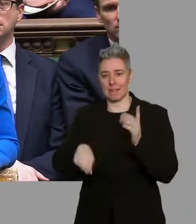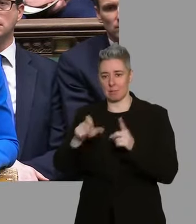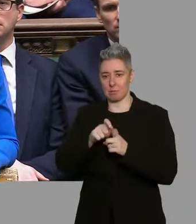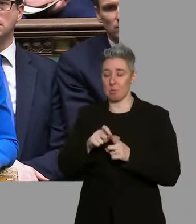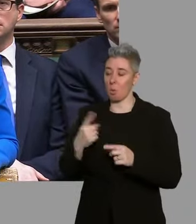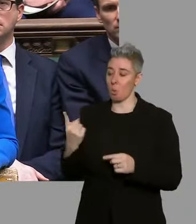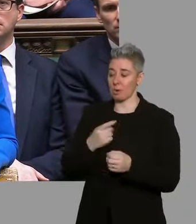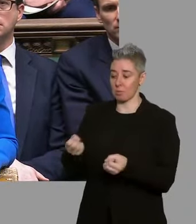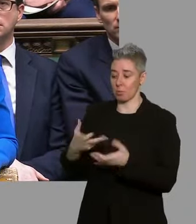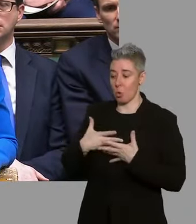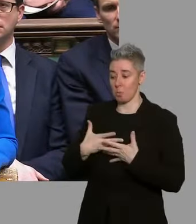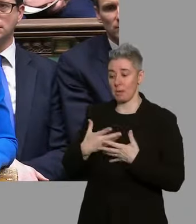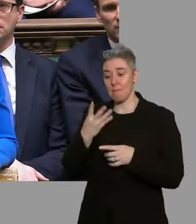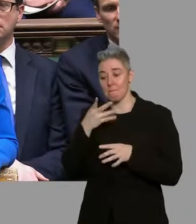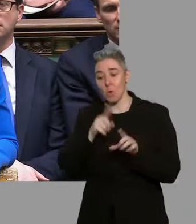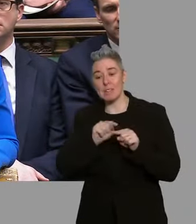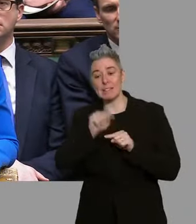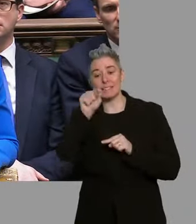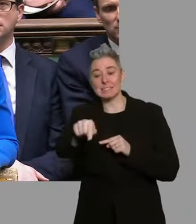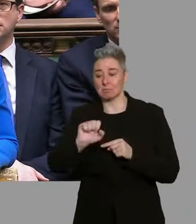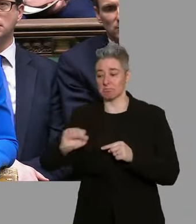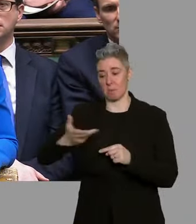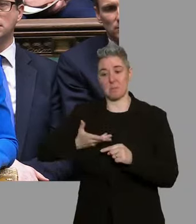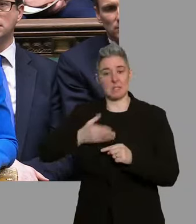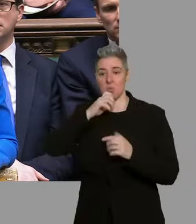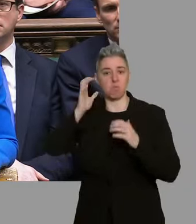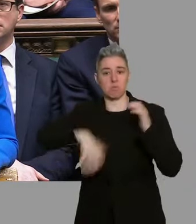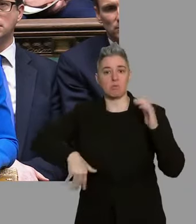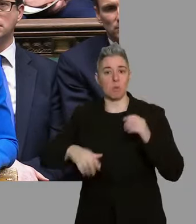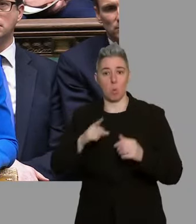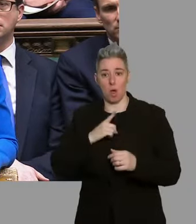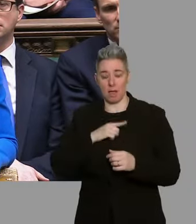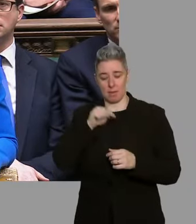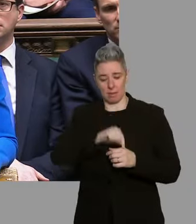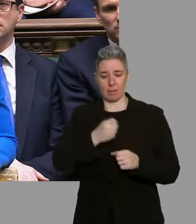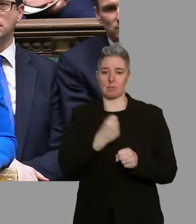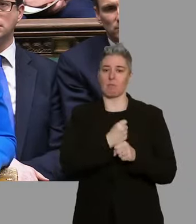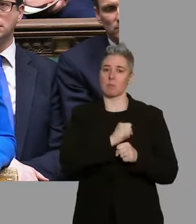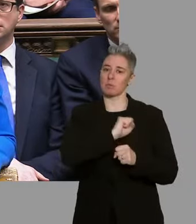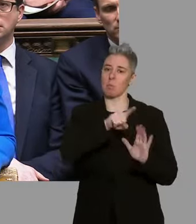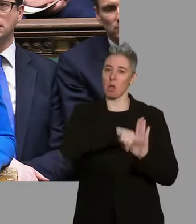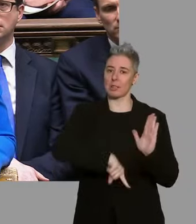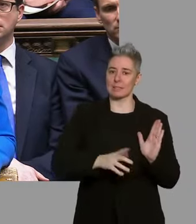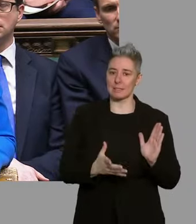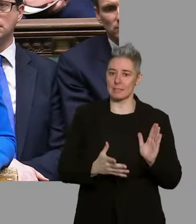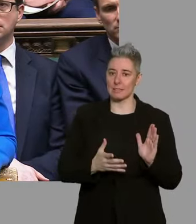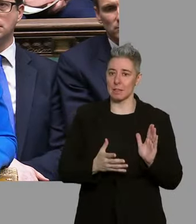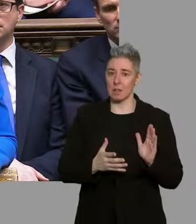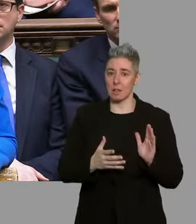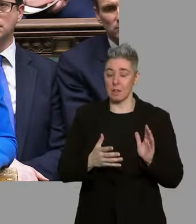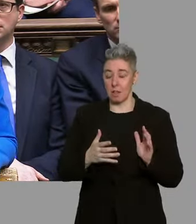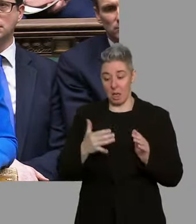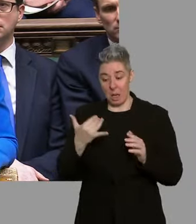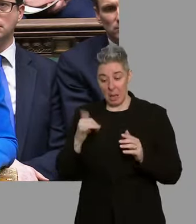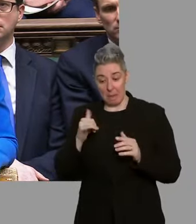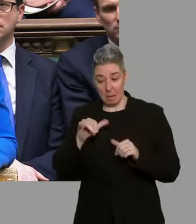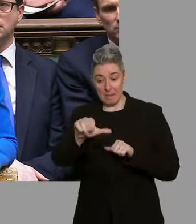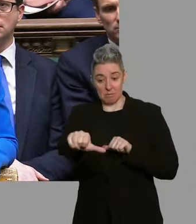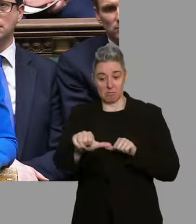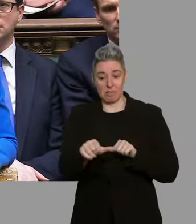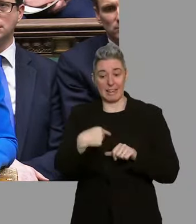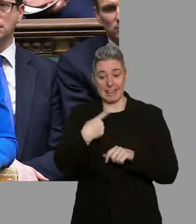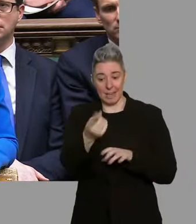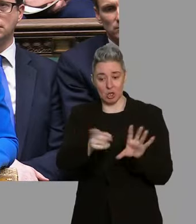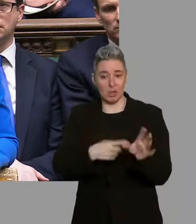of this government's policies. It might not even exist next year. The Prime Minister may try to blame his inheritance or blame